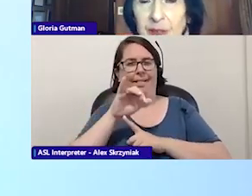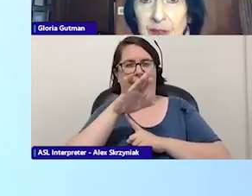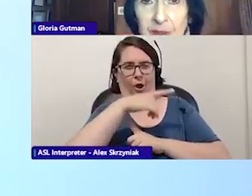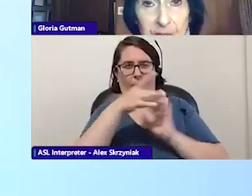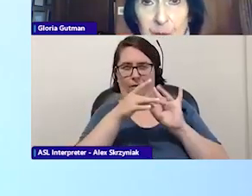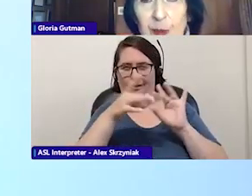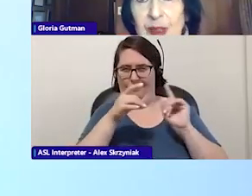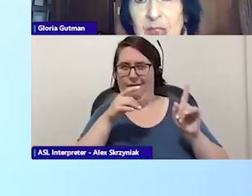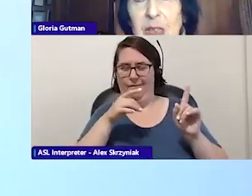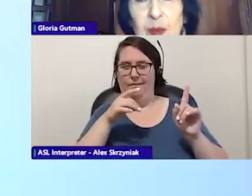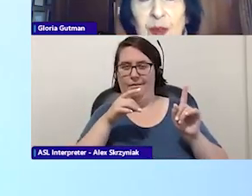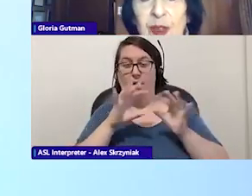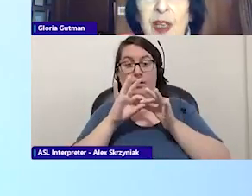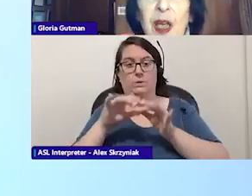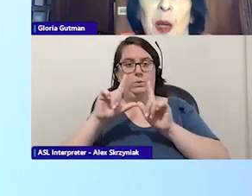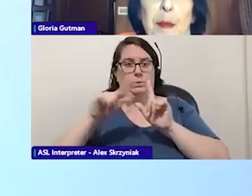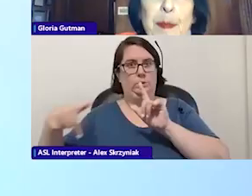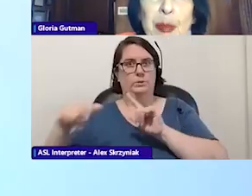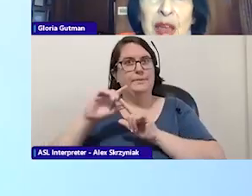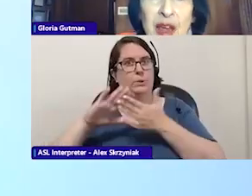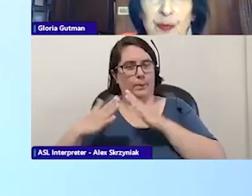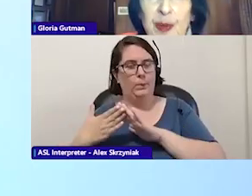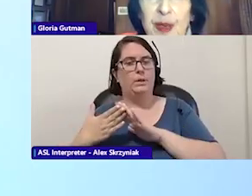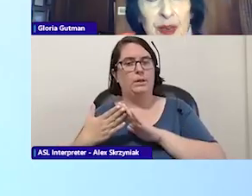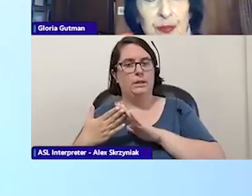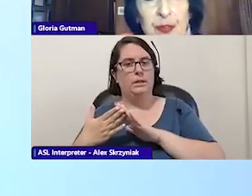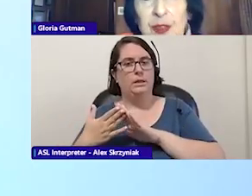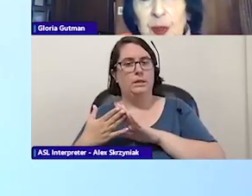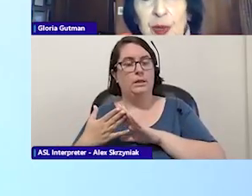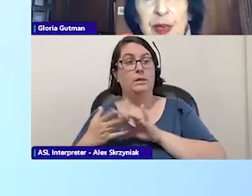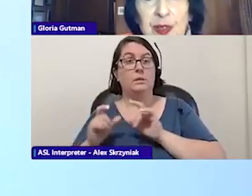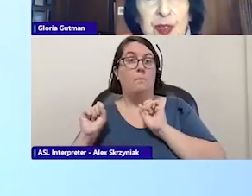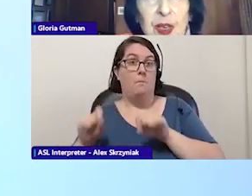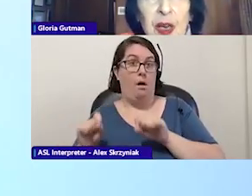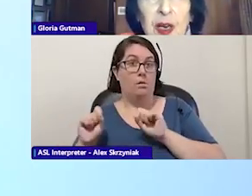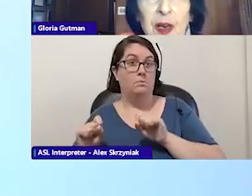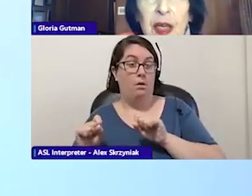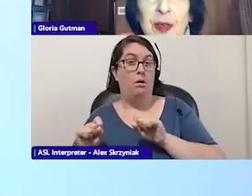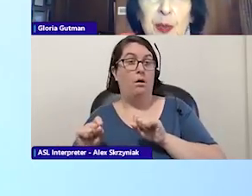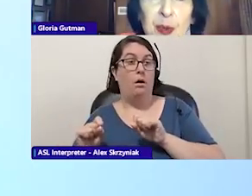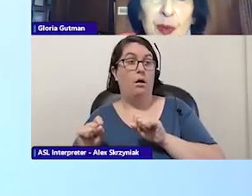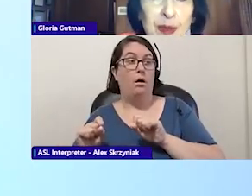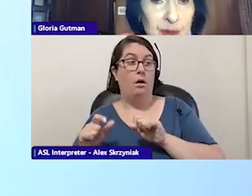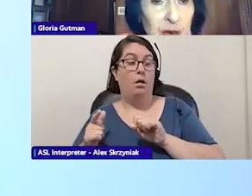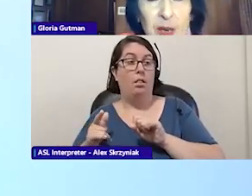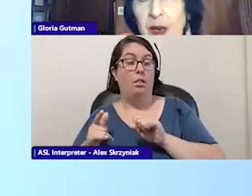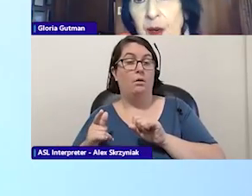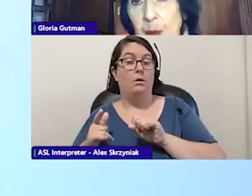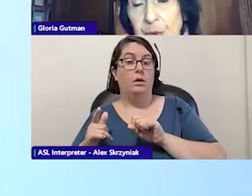in the LGBT community, may have been victimized and